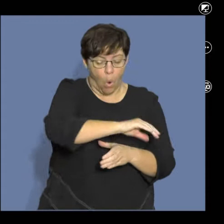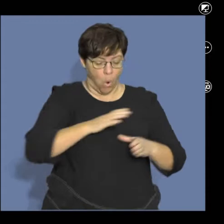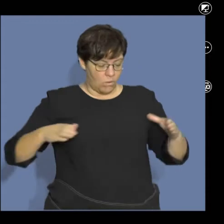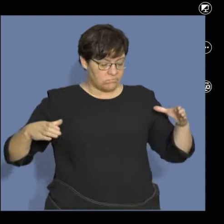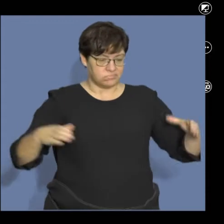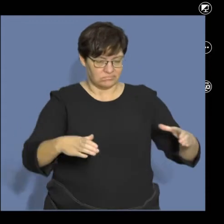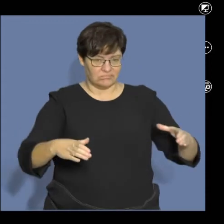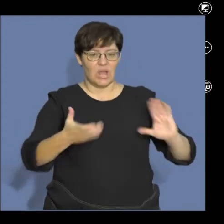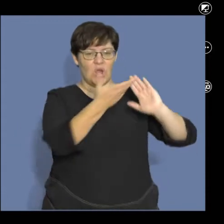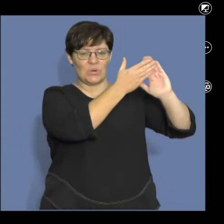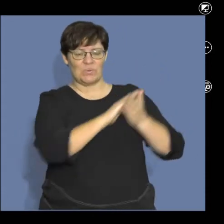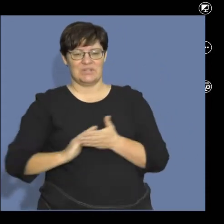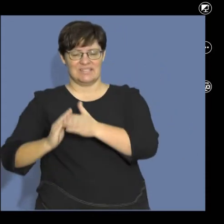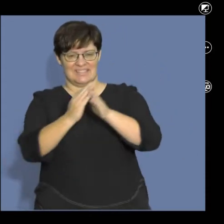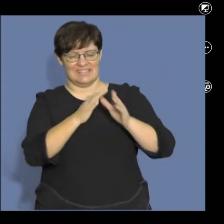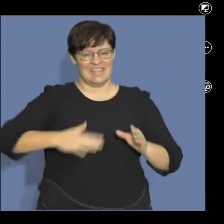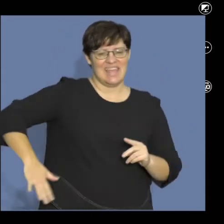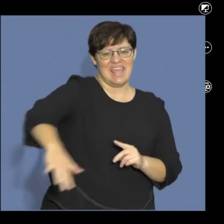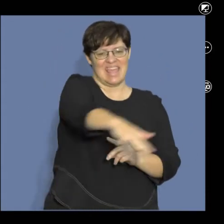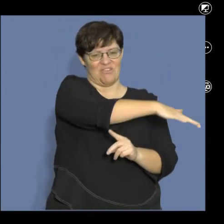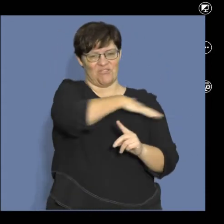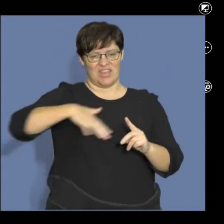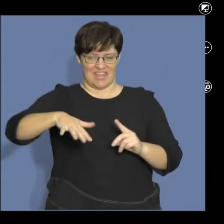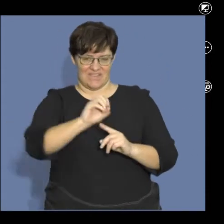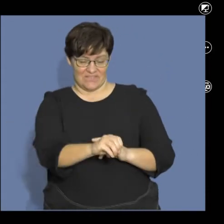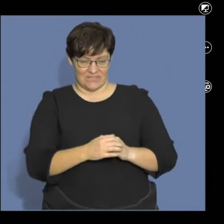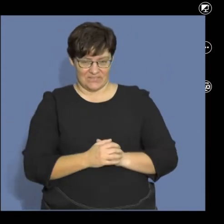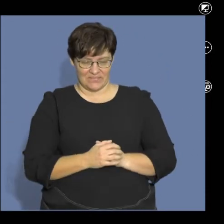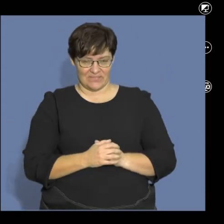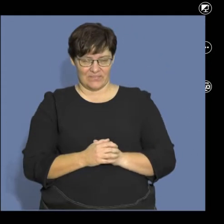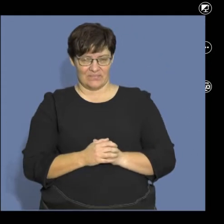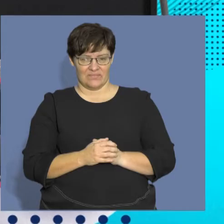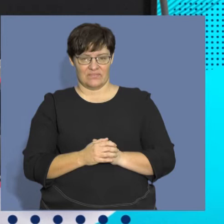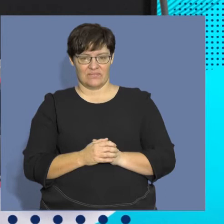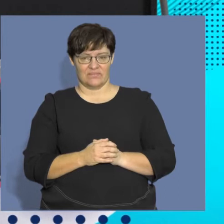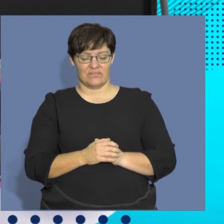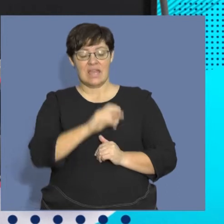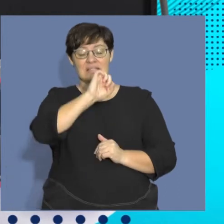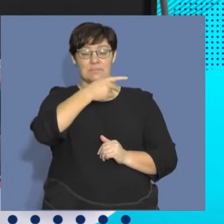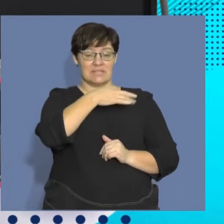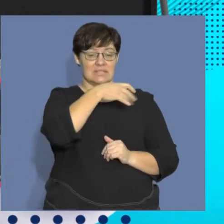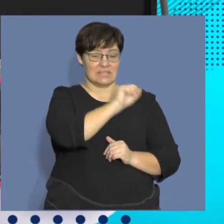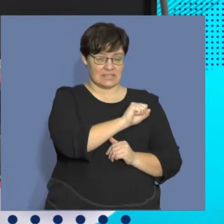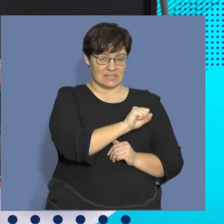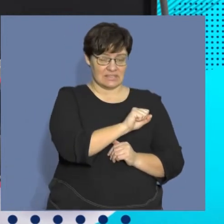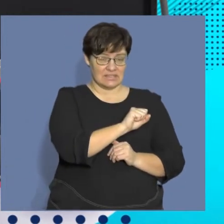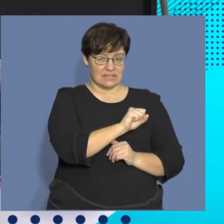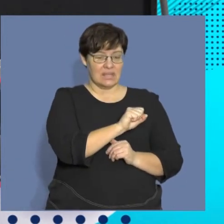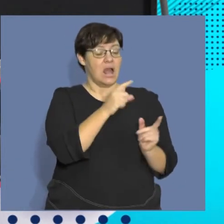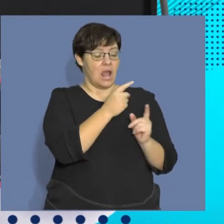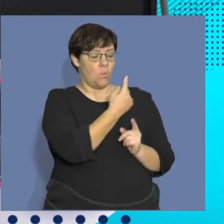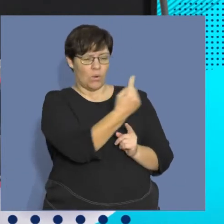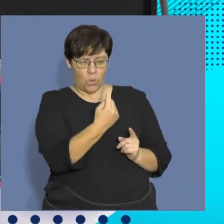It must be in the same area. So the species, collection